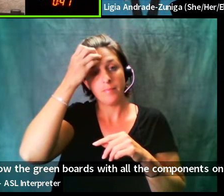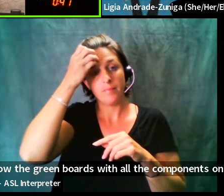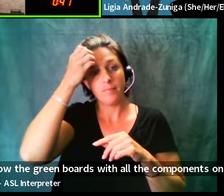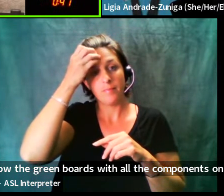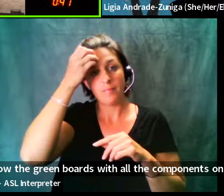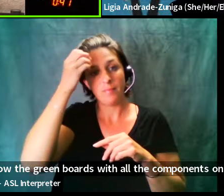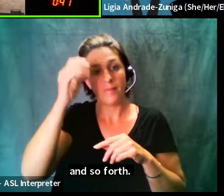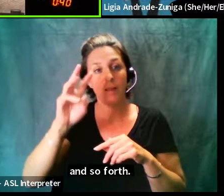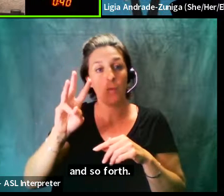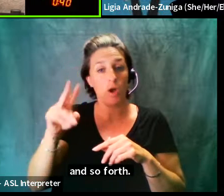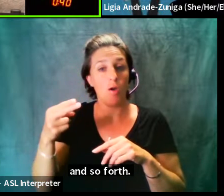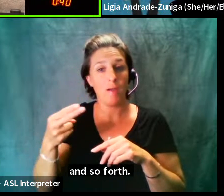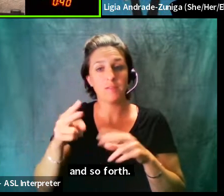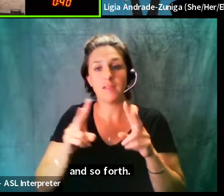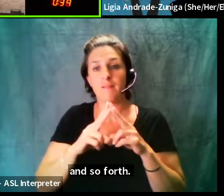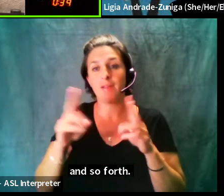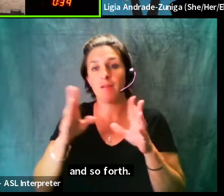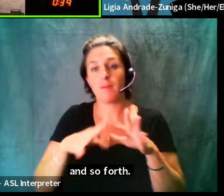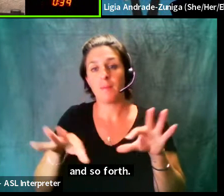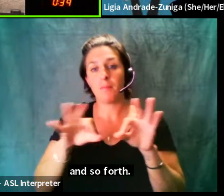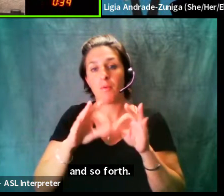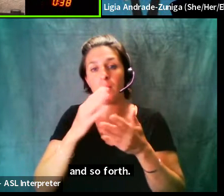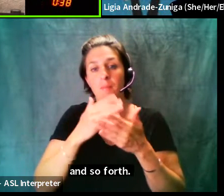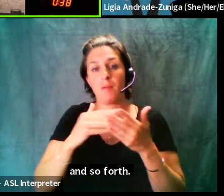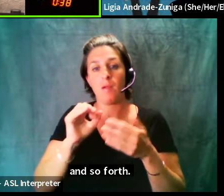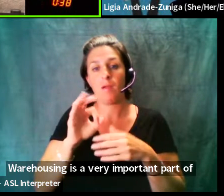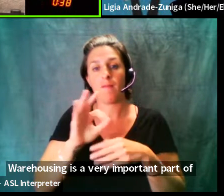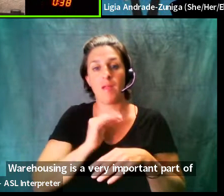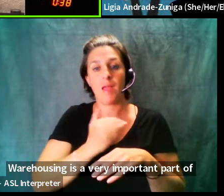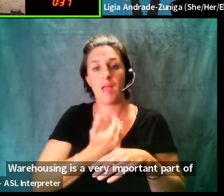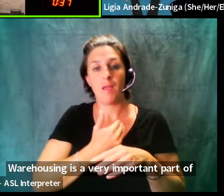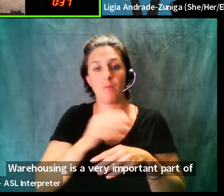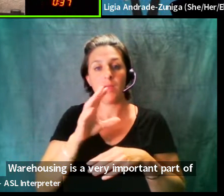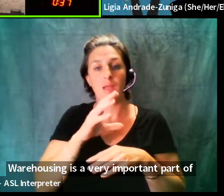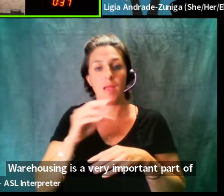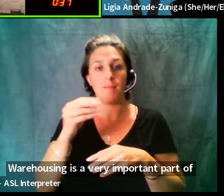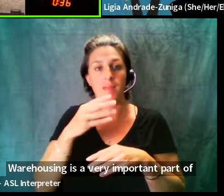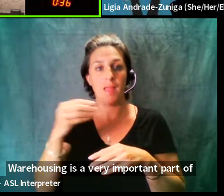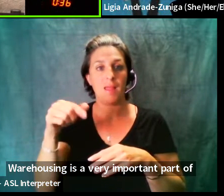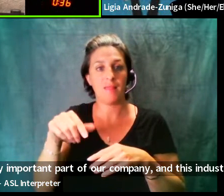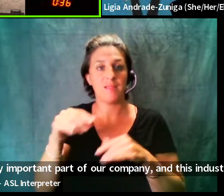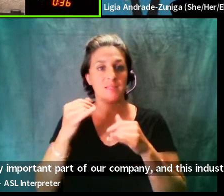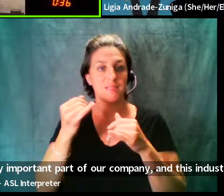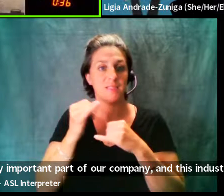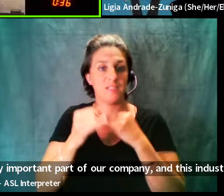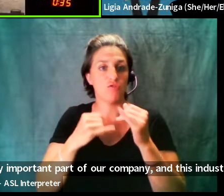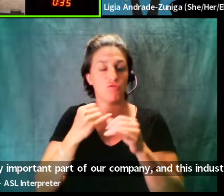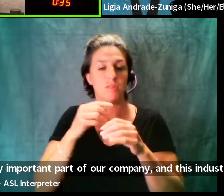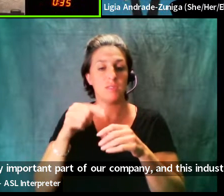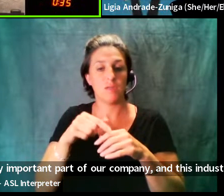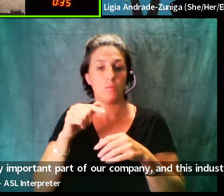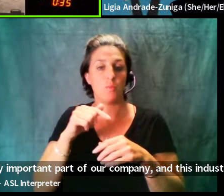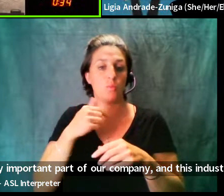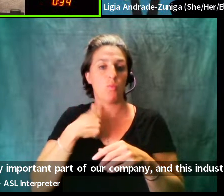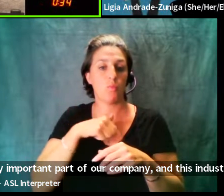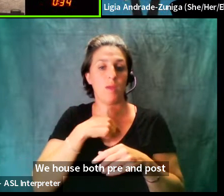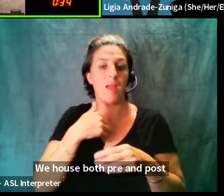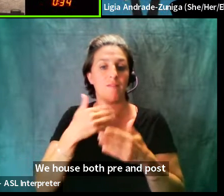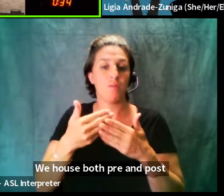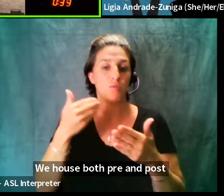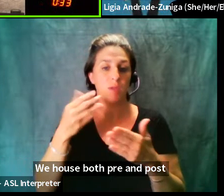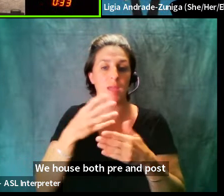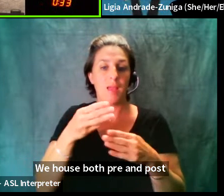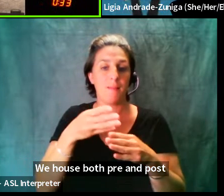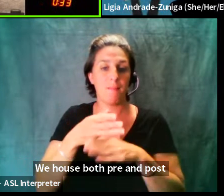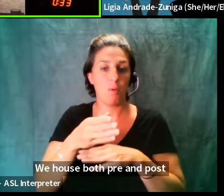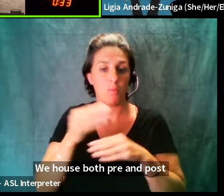Warehousing is a very important part of our company and this industry. We house both pre and post-assembly materials